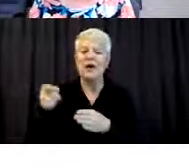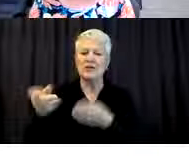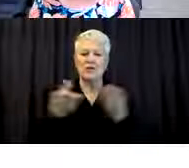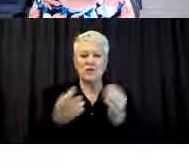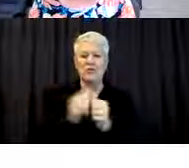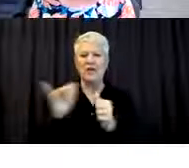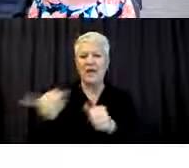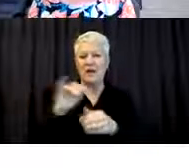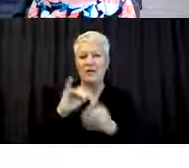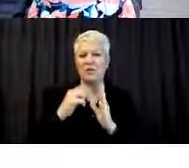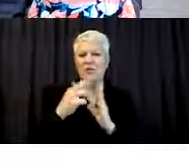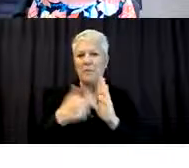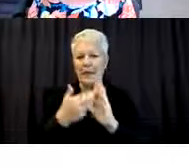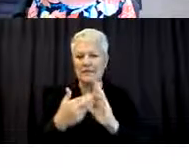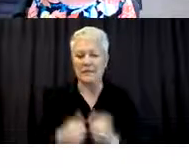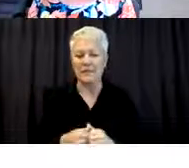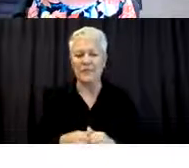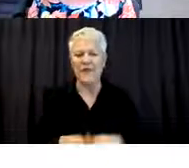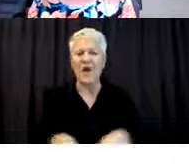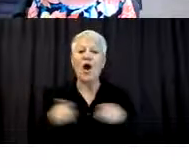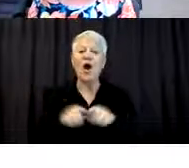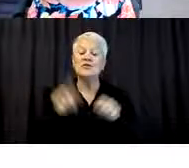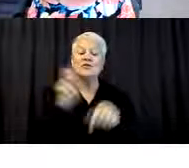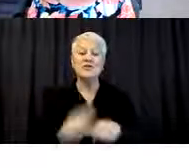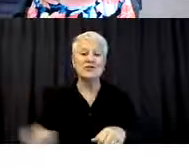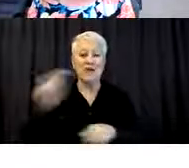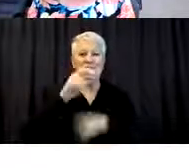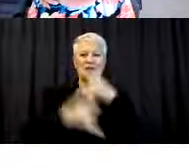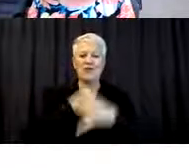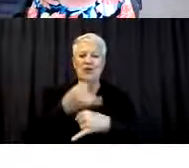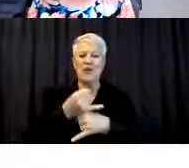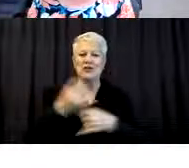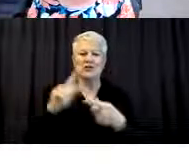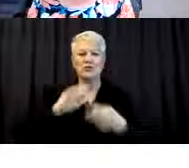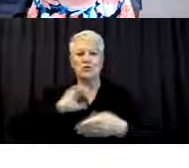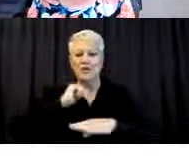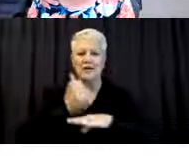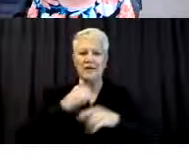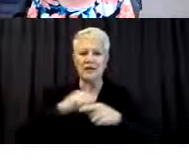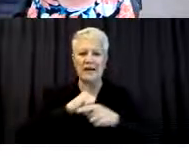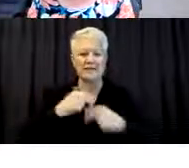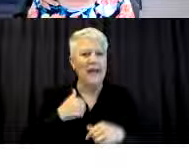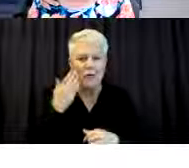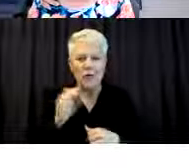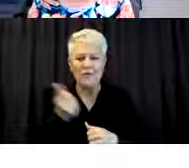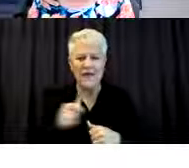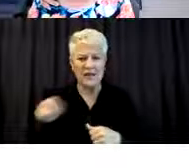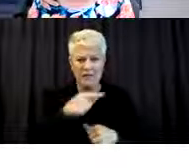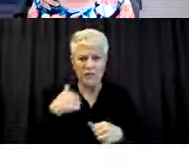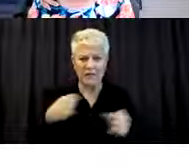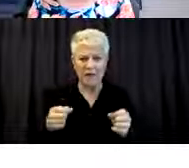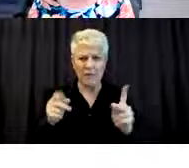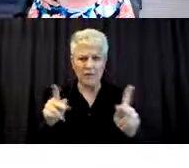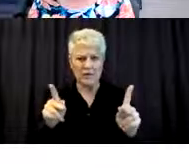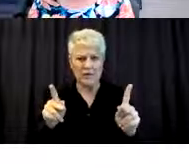that capacity. She also traveled internationally to conduct trainings. I don't know if any of you had the